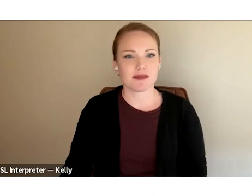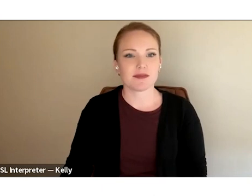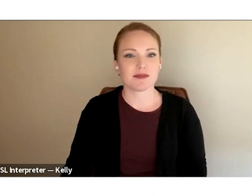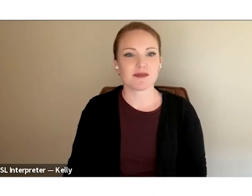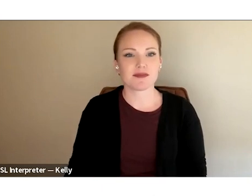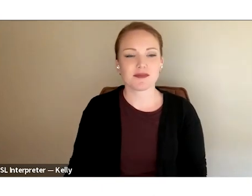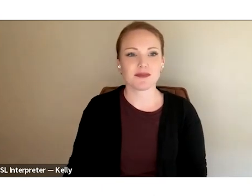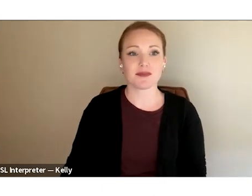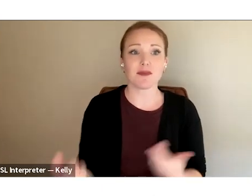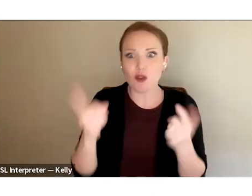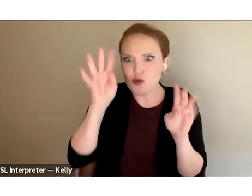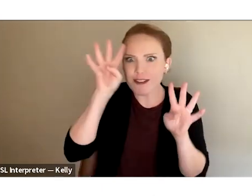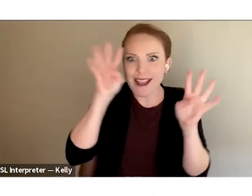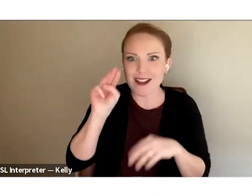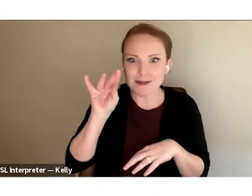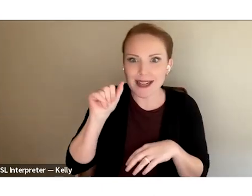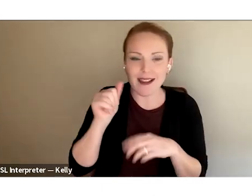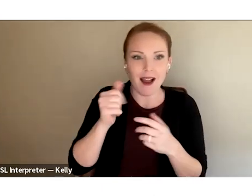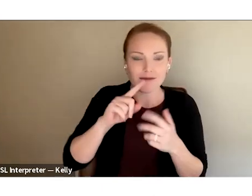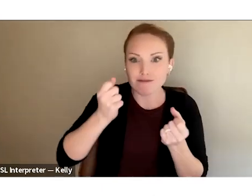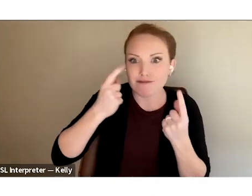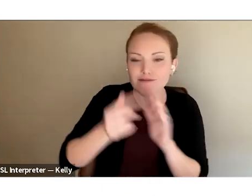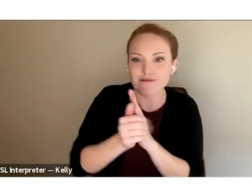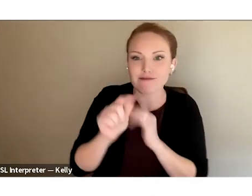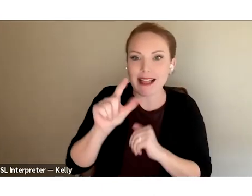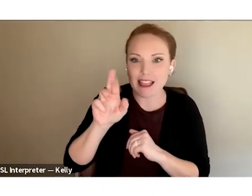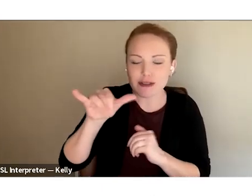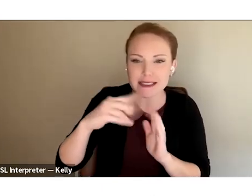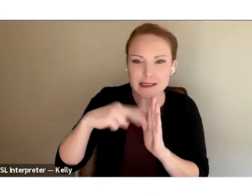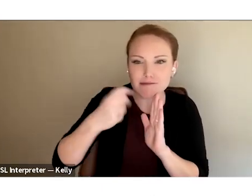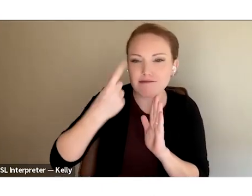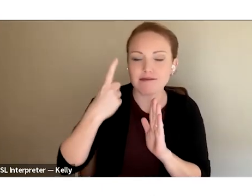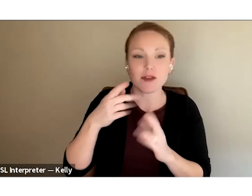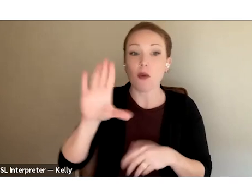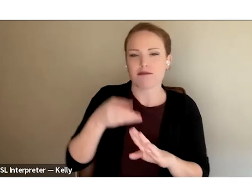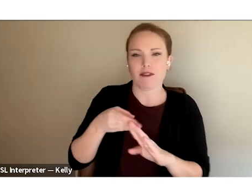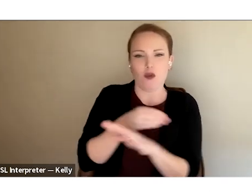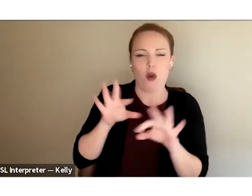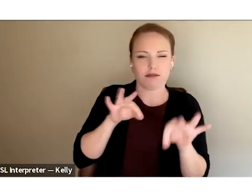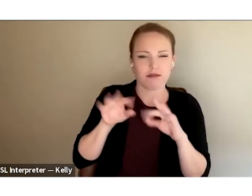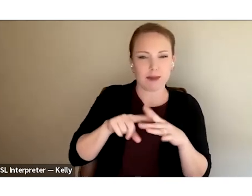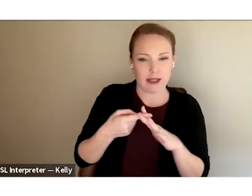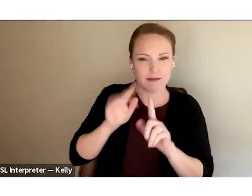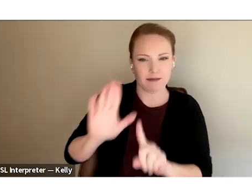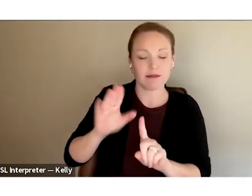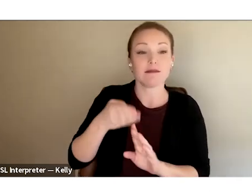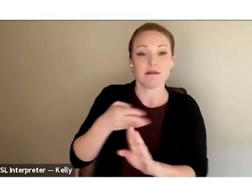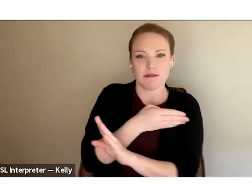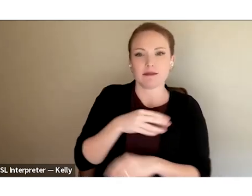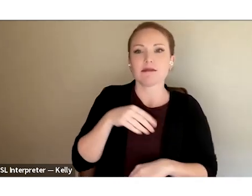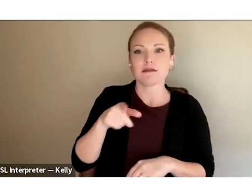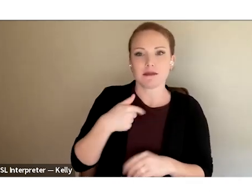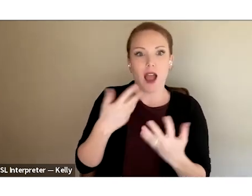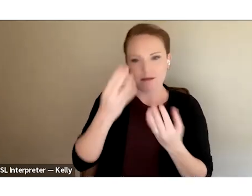literacy. What is this? Also, before I begin that, I want to say that I am